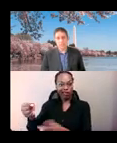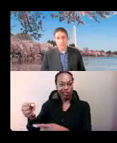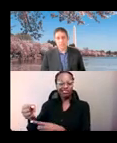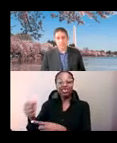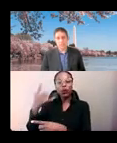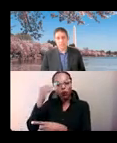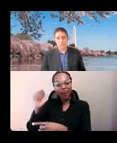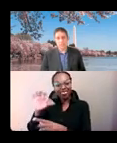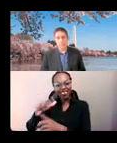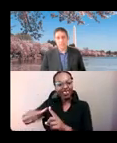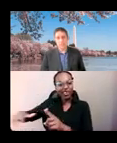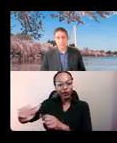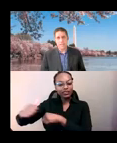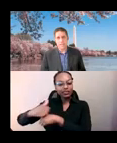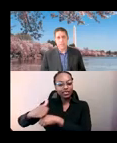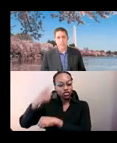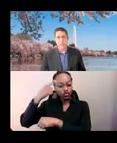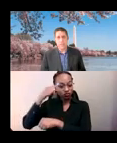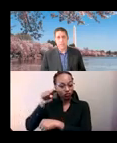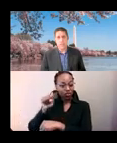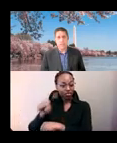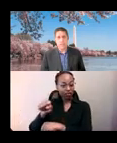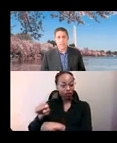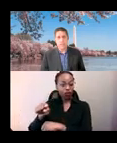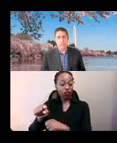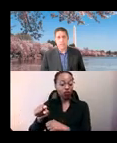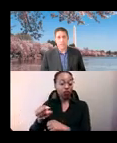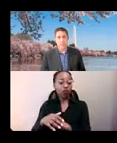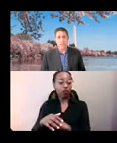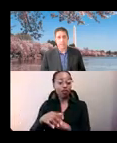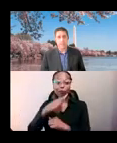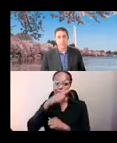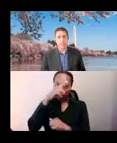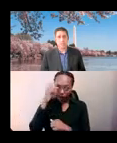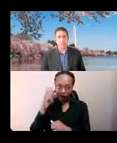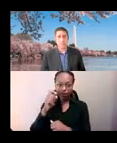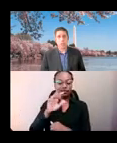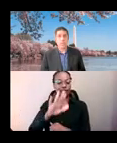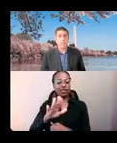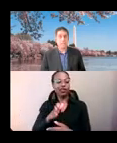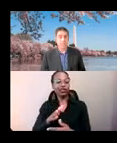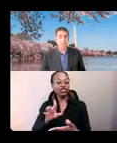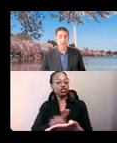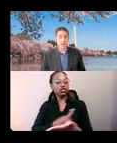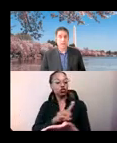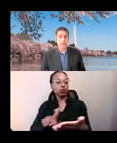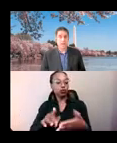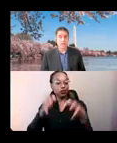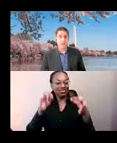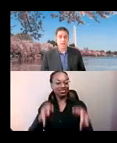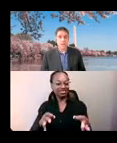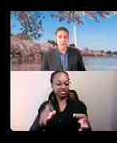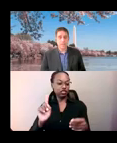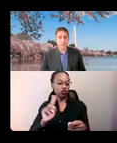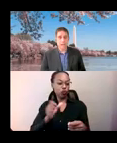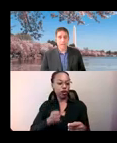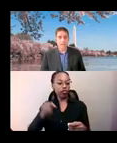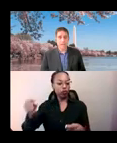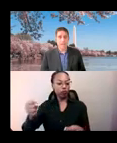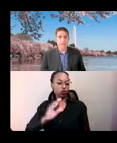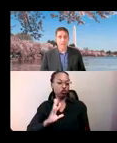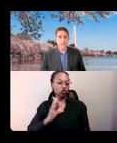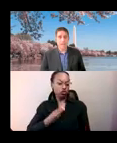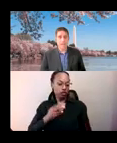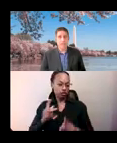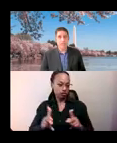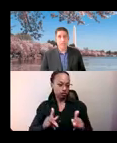result of the district's discriminatory decisions. We continue to monitor the jail's compliance